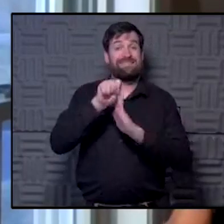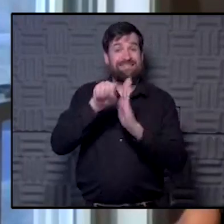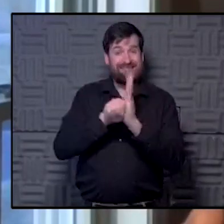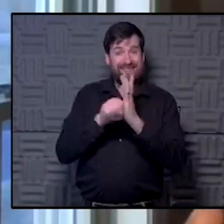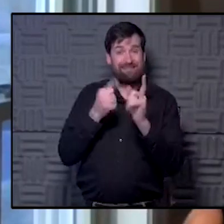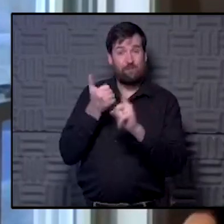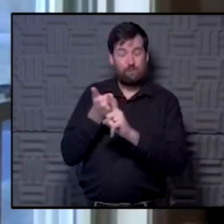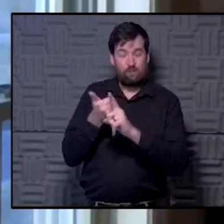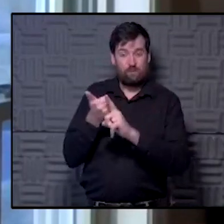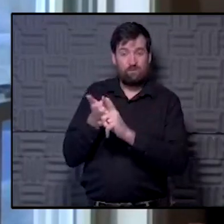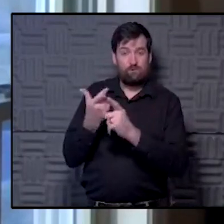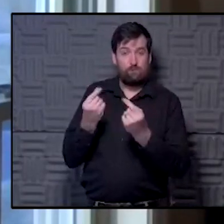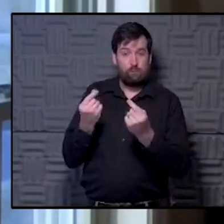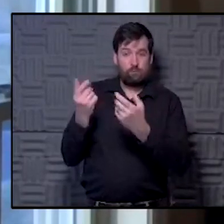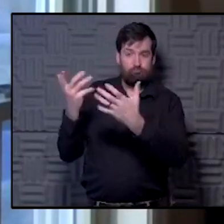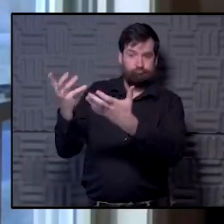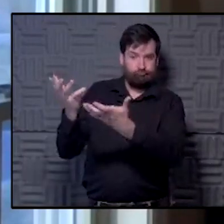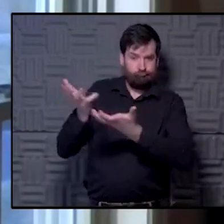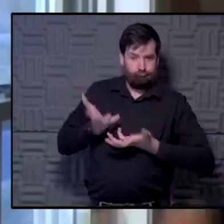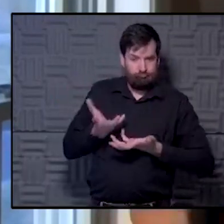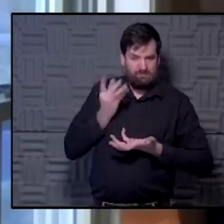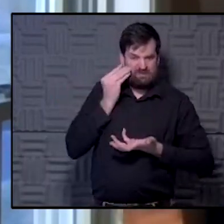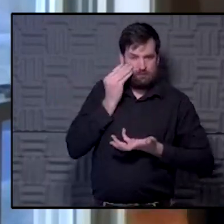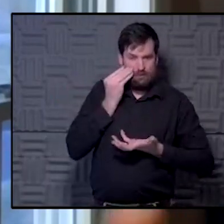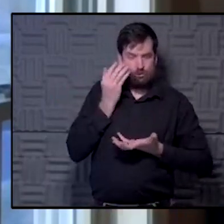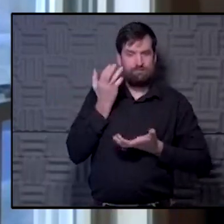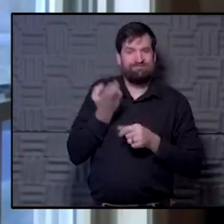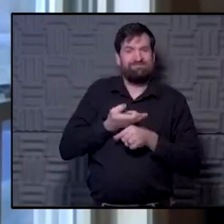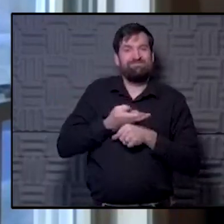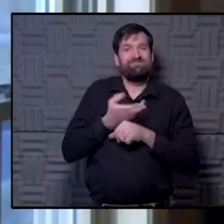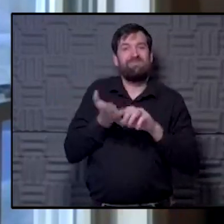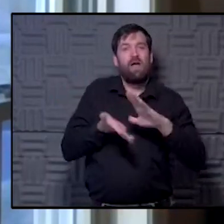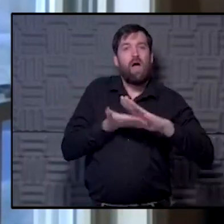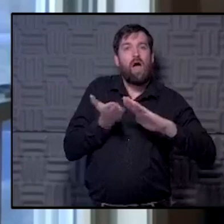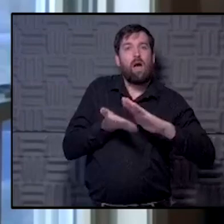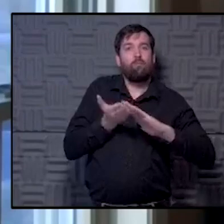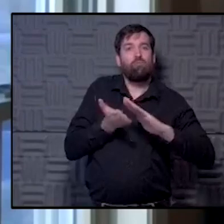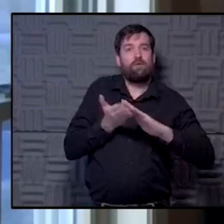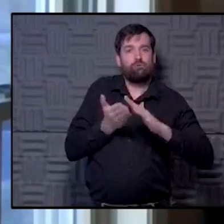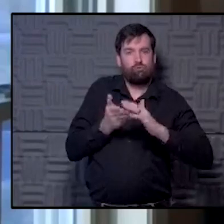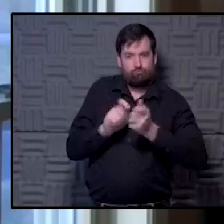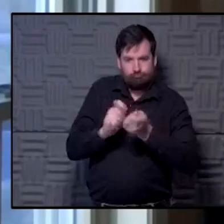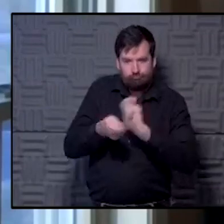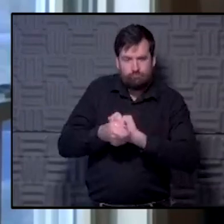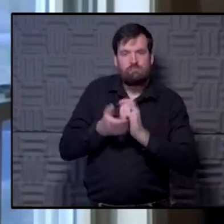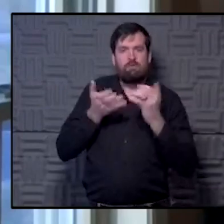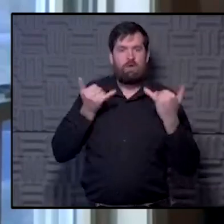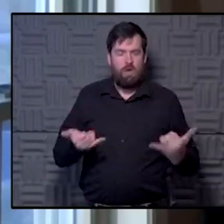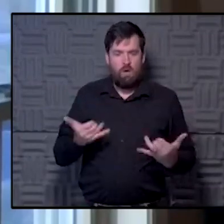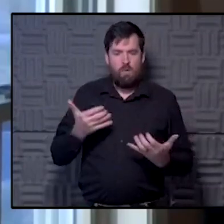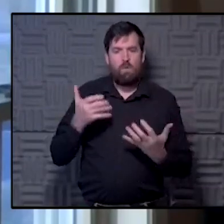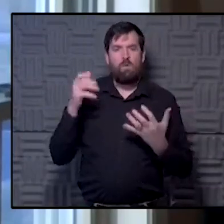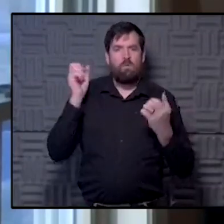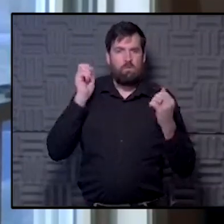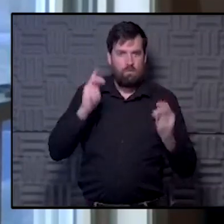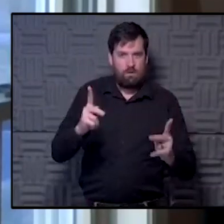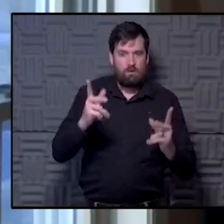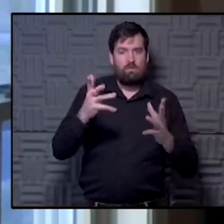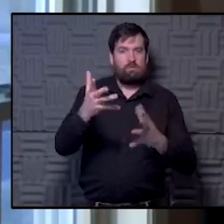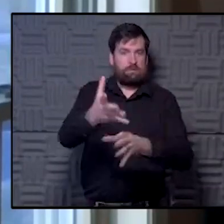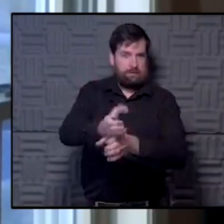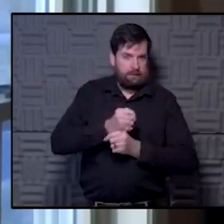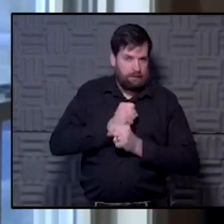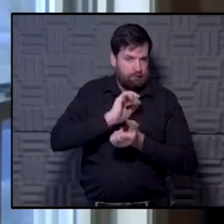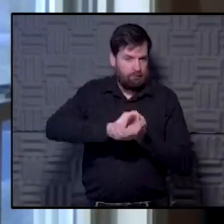take those guidelines and, again, to use this term, operationalize. Like, what does that mean when we now get that vaccine